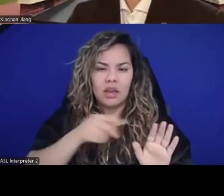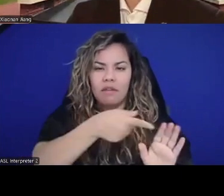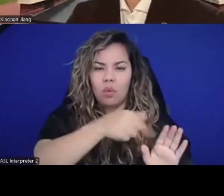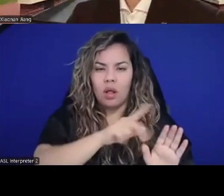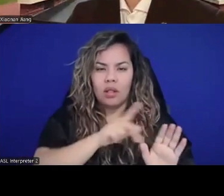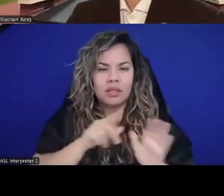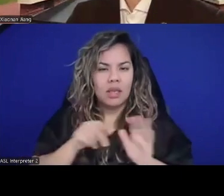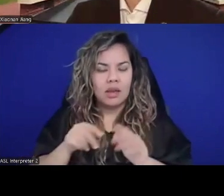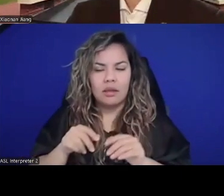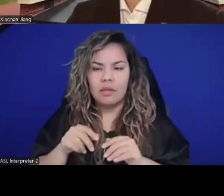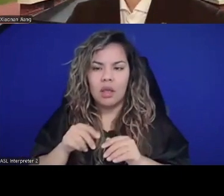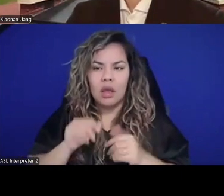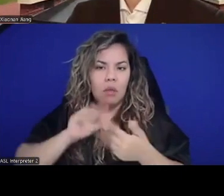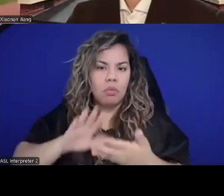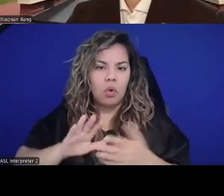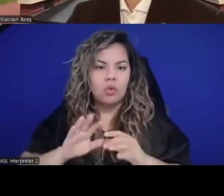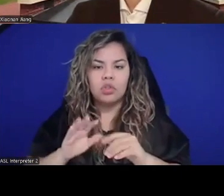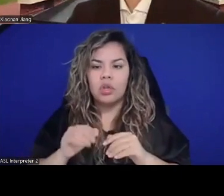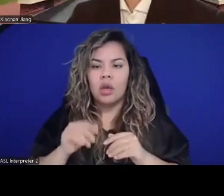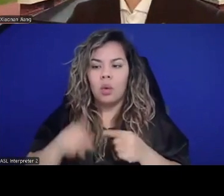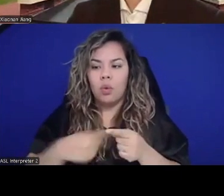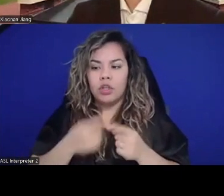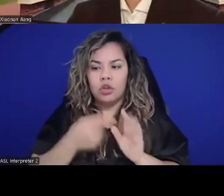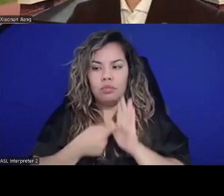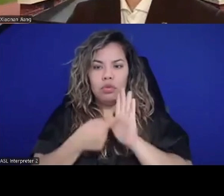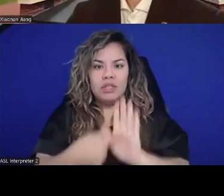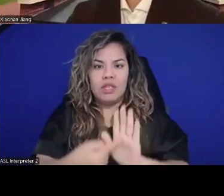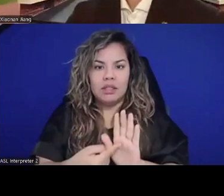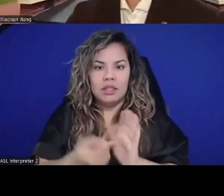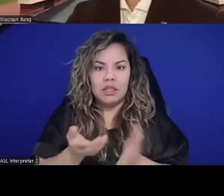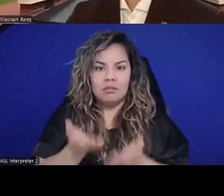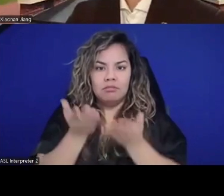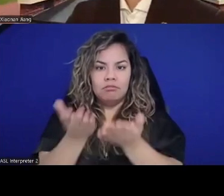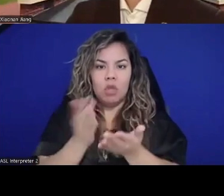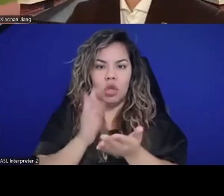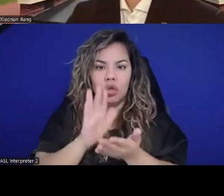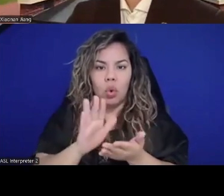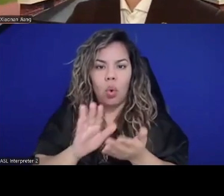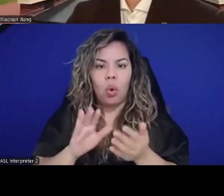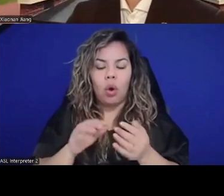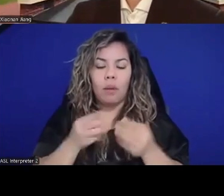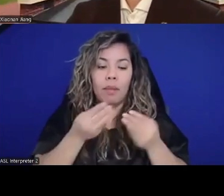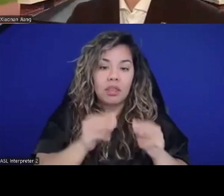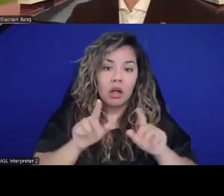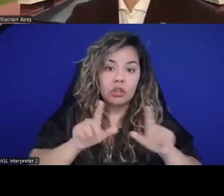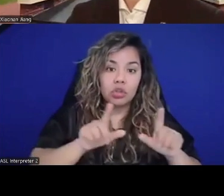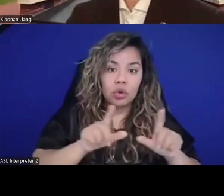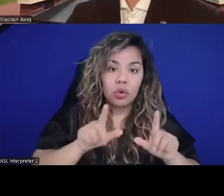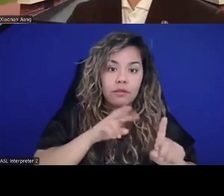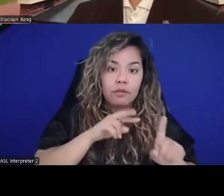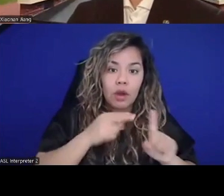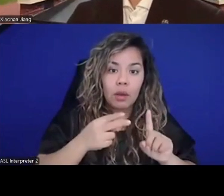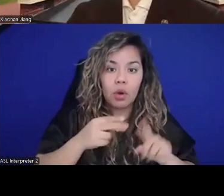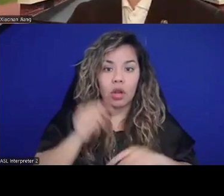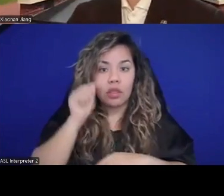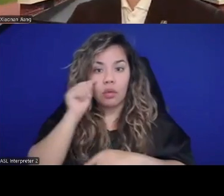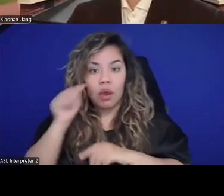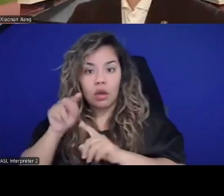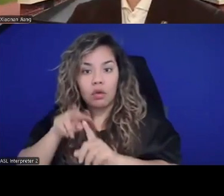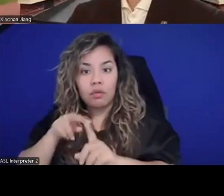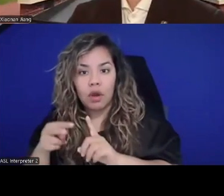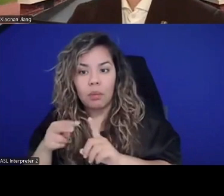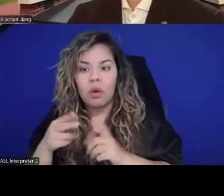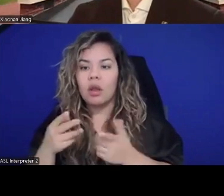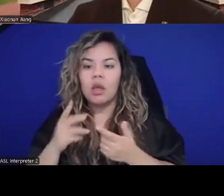presenting the theoretical framework, presenting the methodological framework, and then present the answers